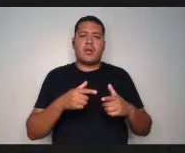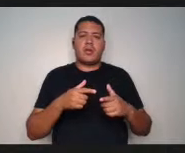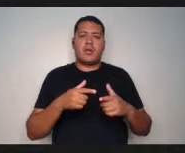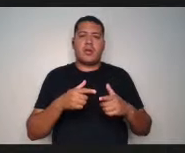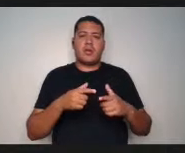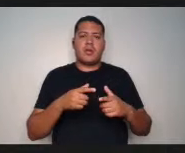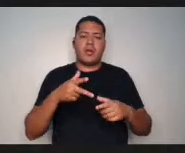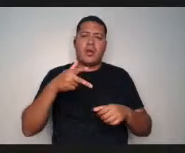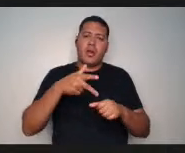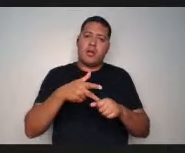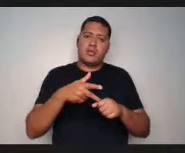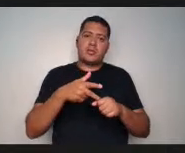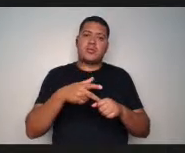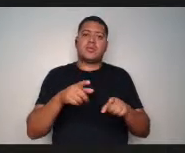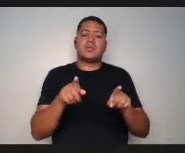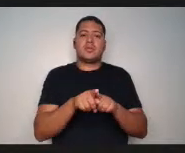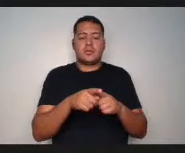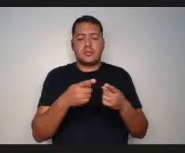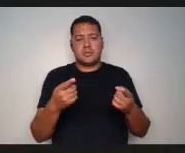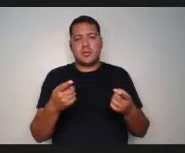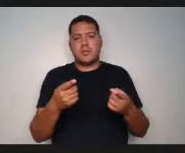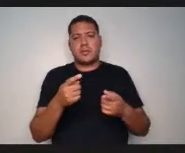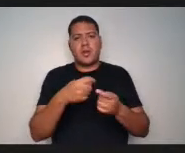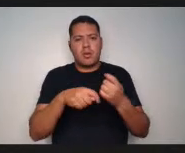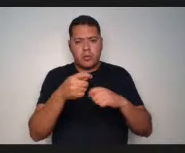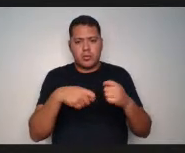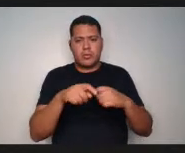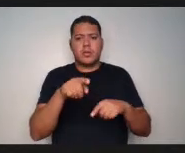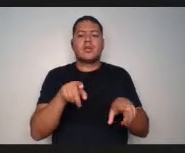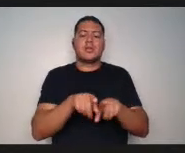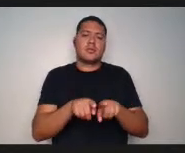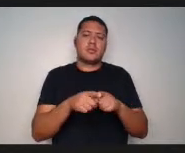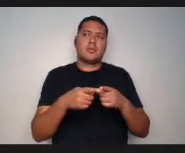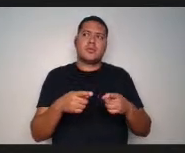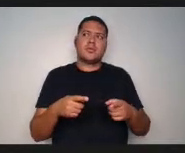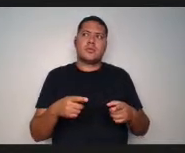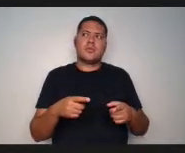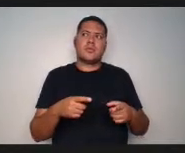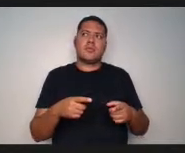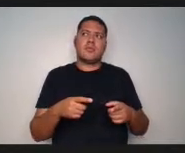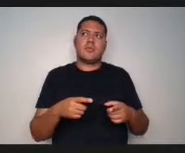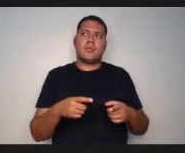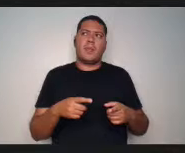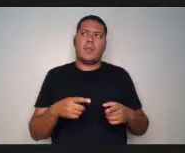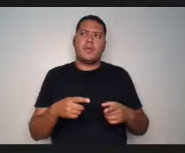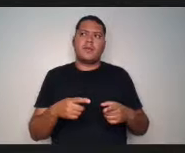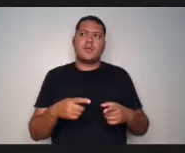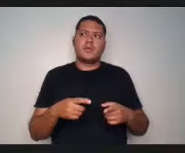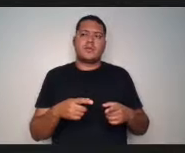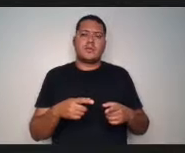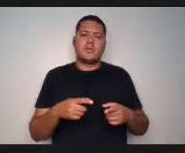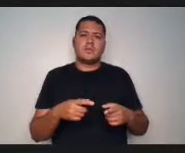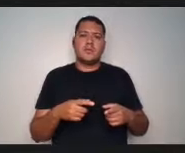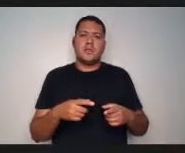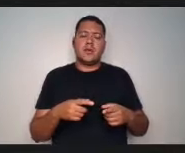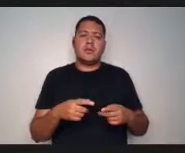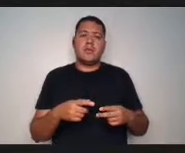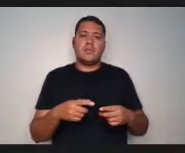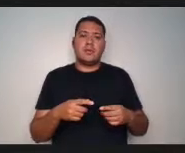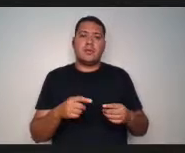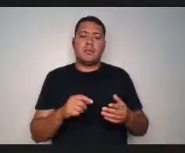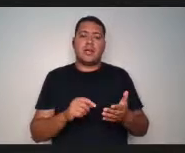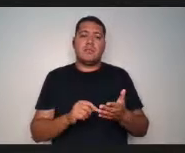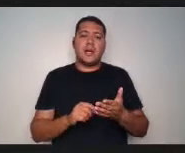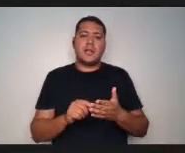another impact on a part of the economy that we know has suffered severely in the hospitality and food industries, but it did